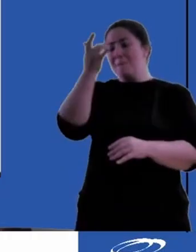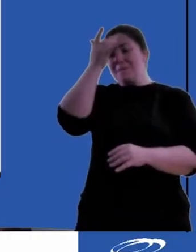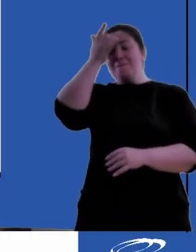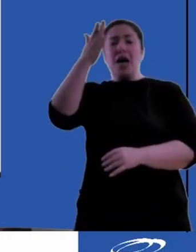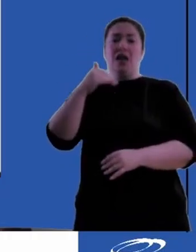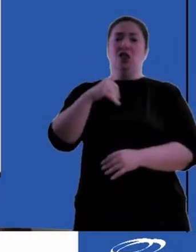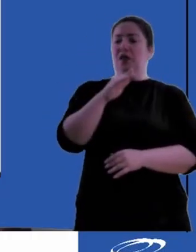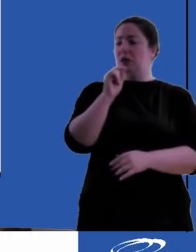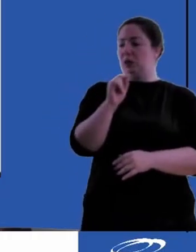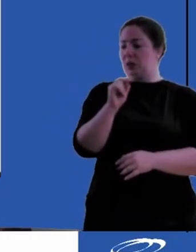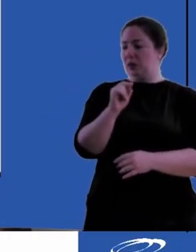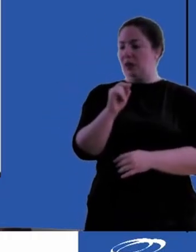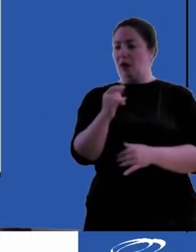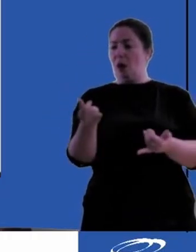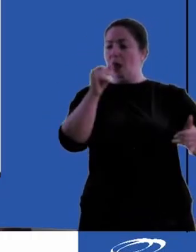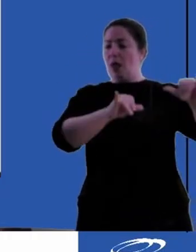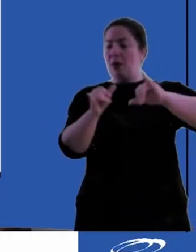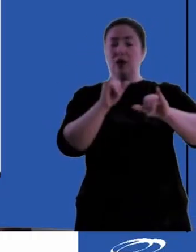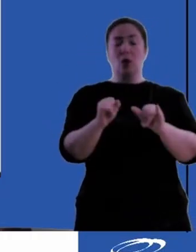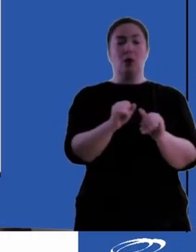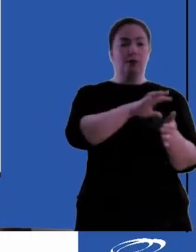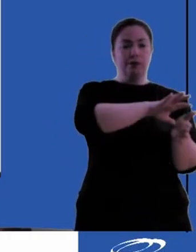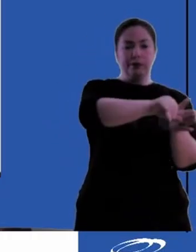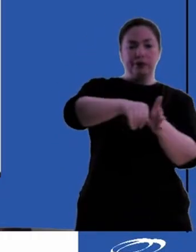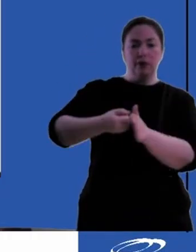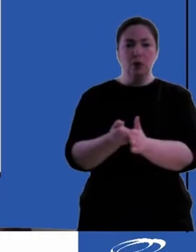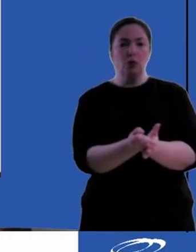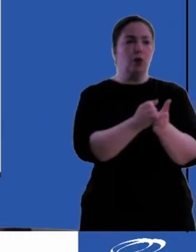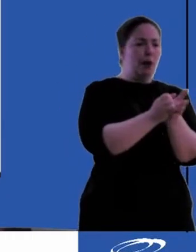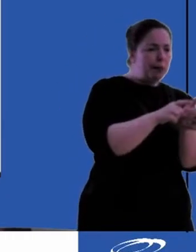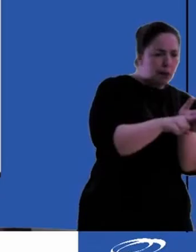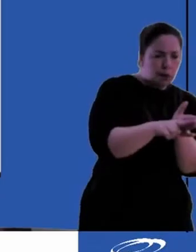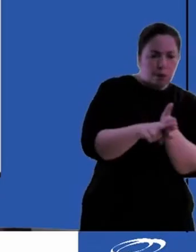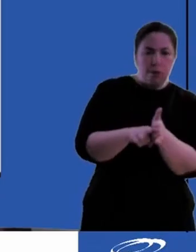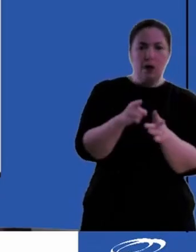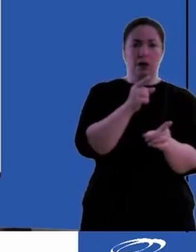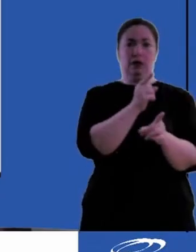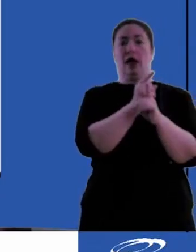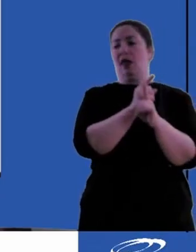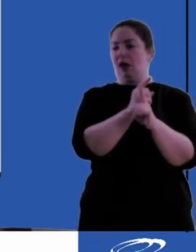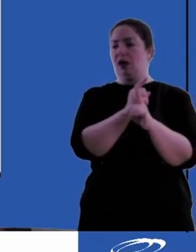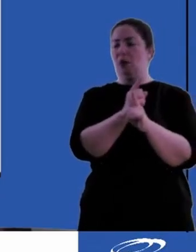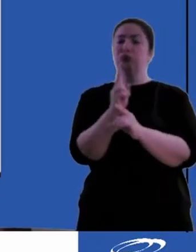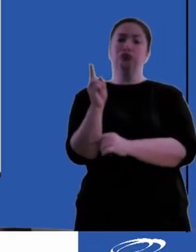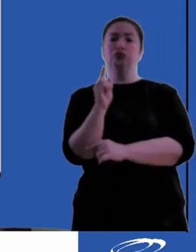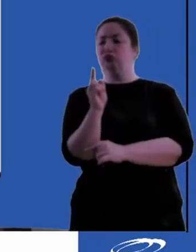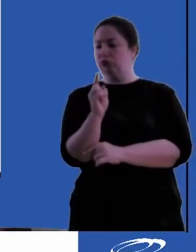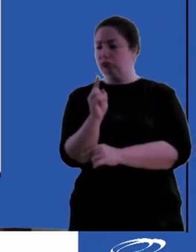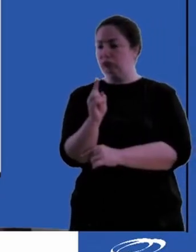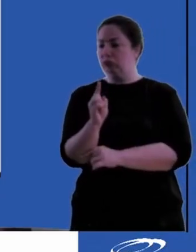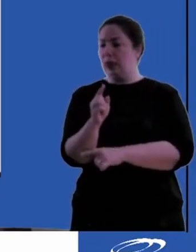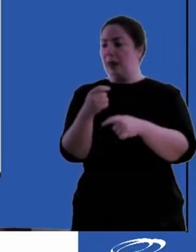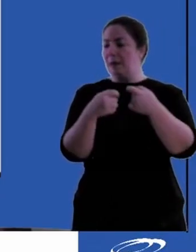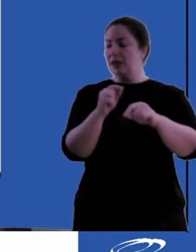the bottles just sit on the instrument. And if there's growth in them, they signal positive. And if not, they just go through their incubation period and